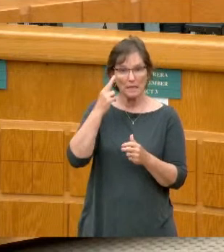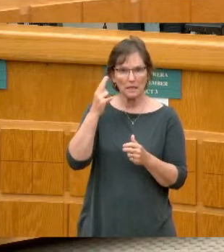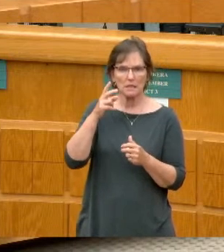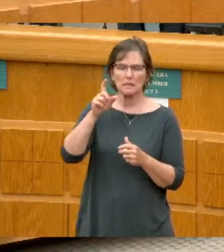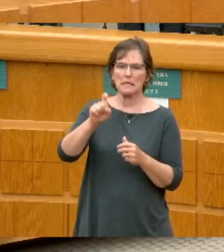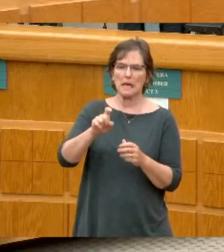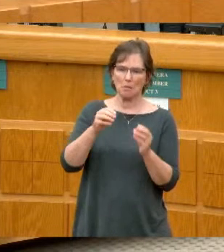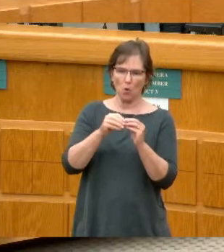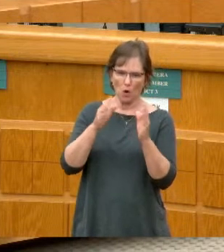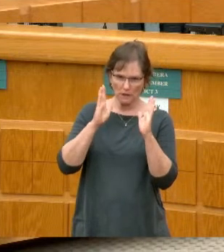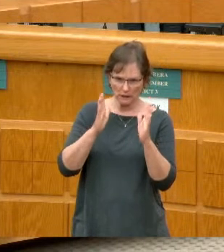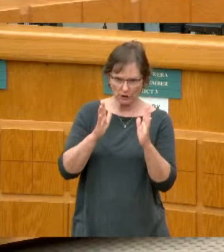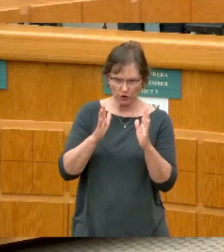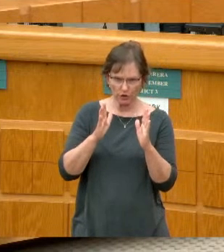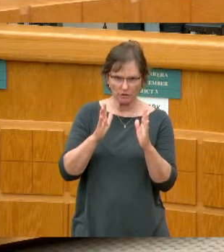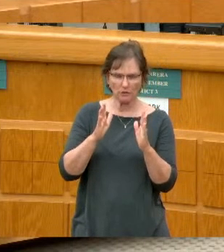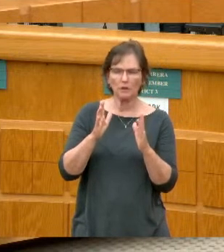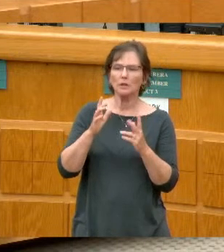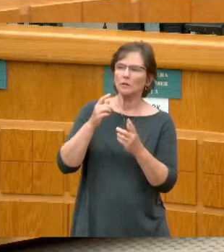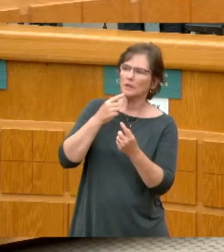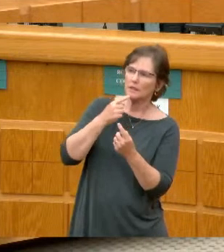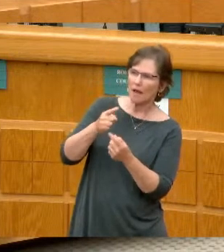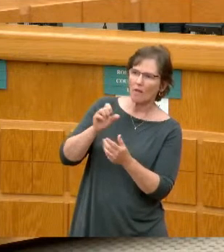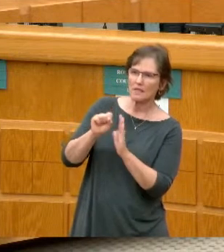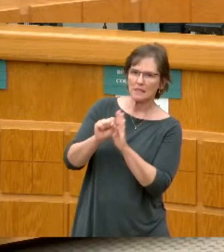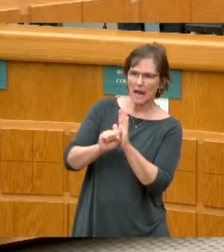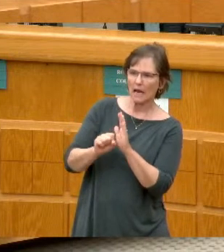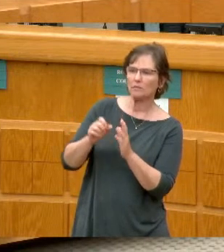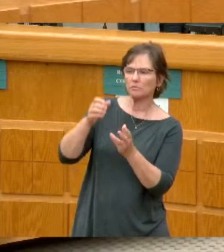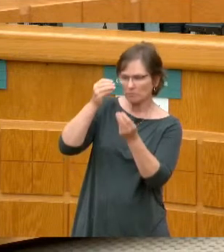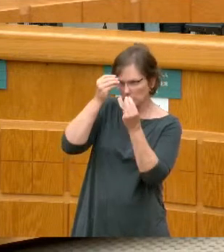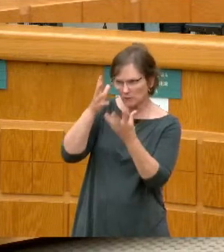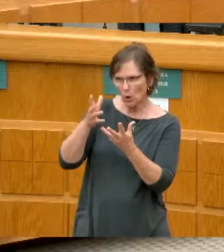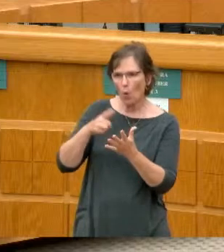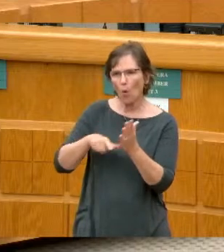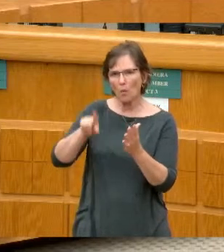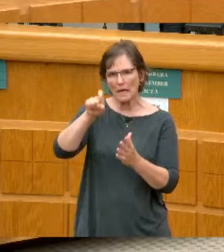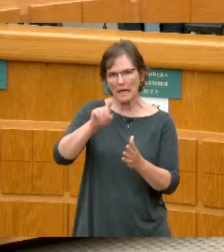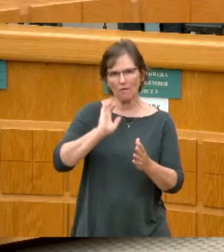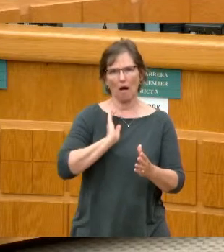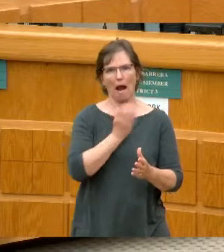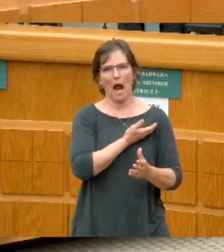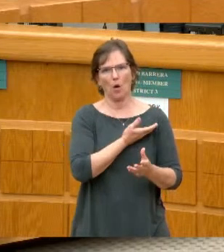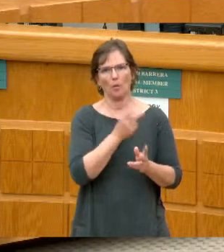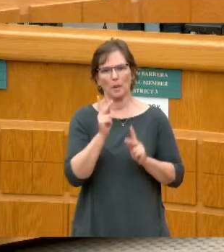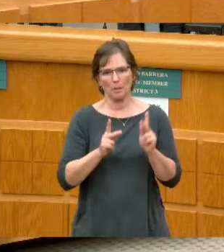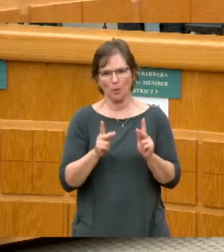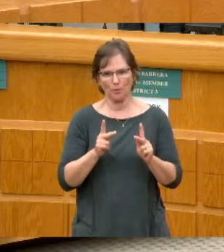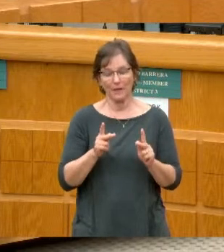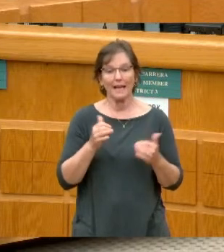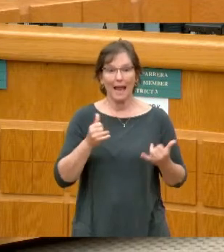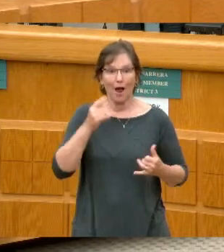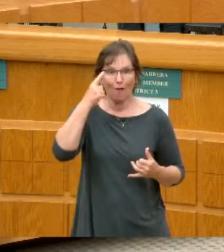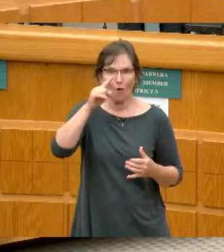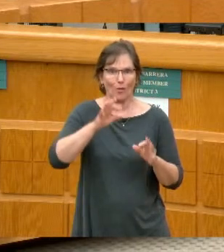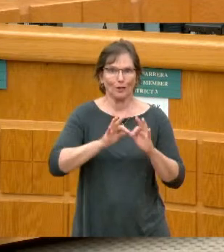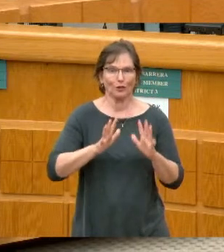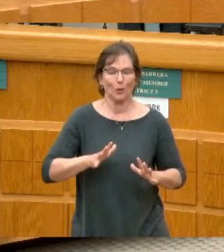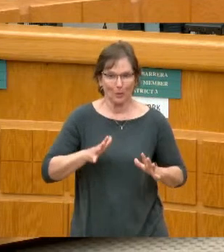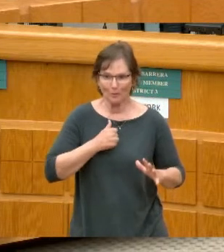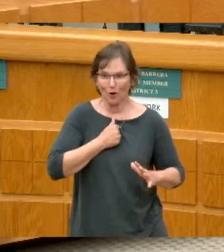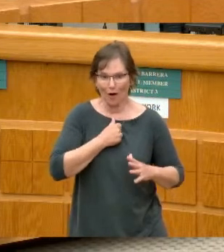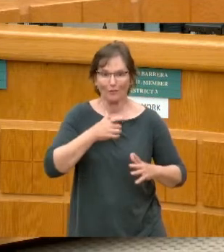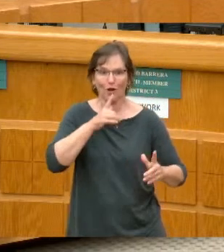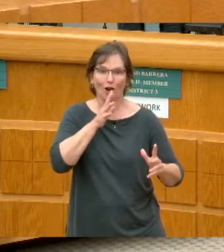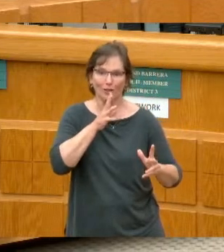that we're going to go beyond the obvious and really dig down into the social determinants of health. And when we do, we will be